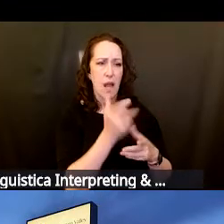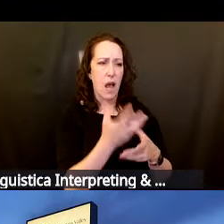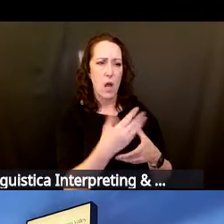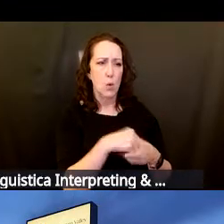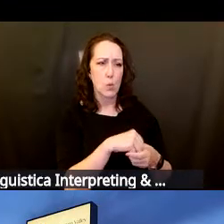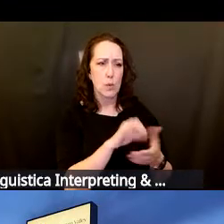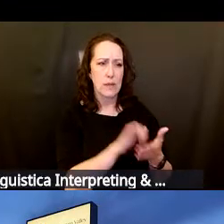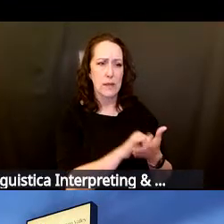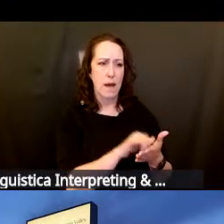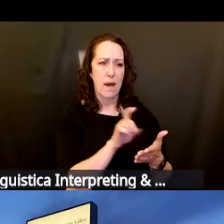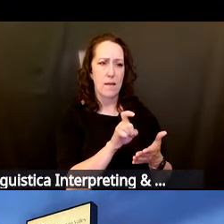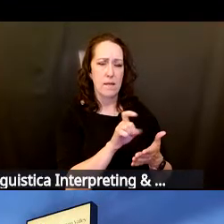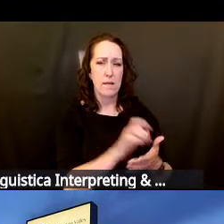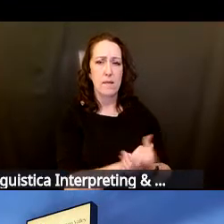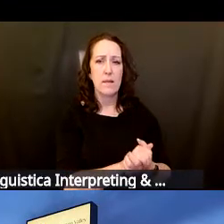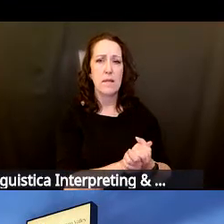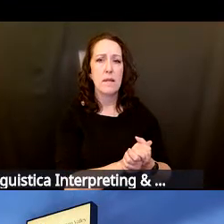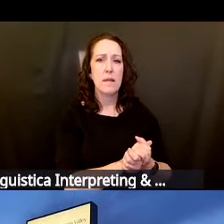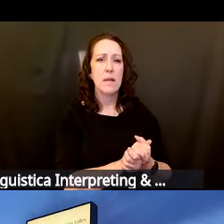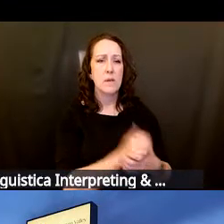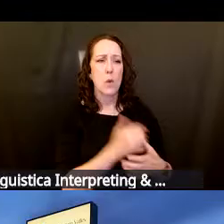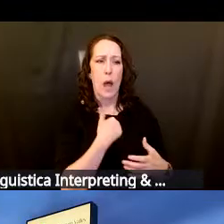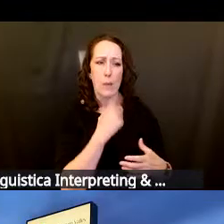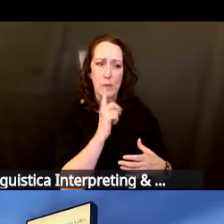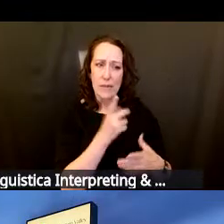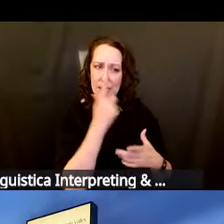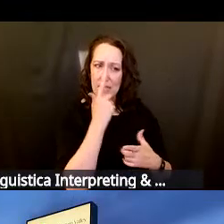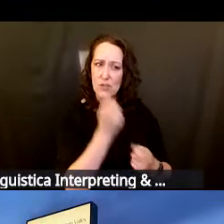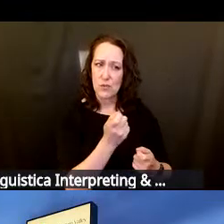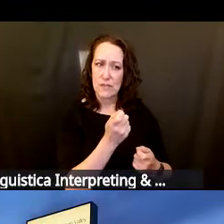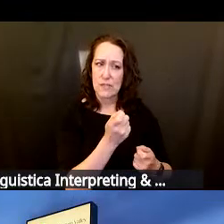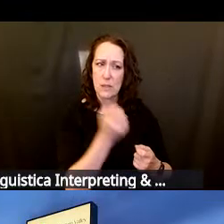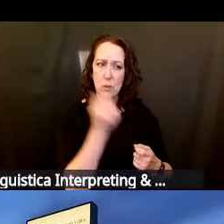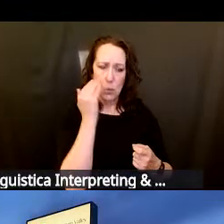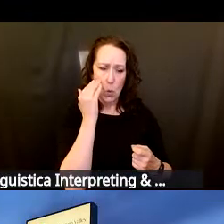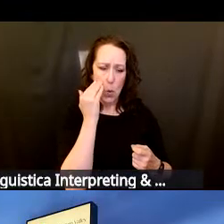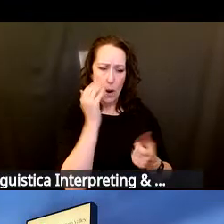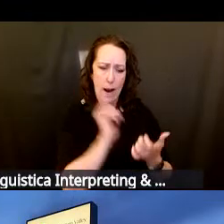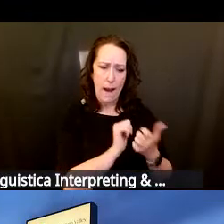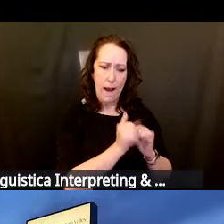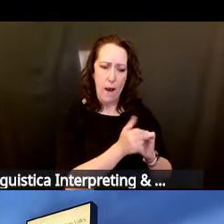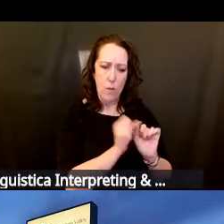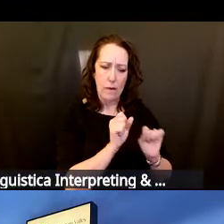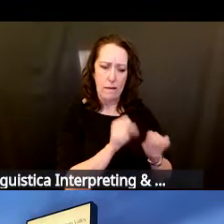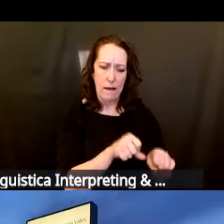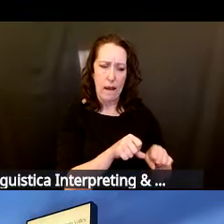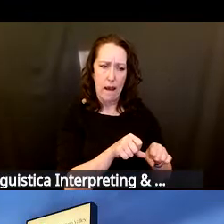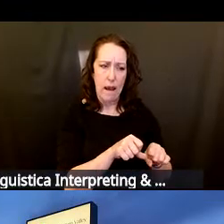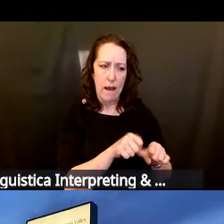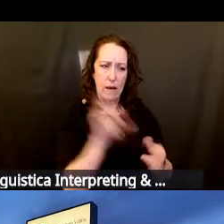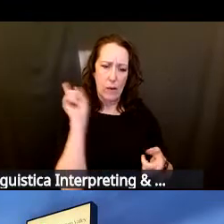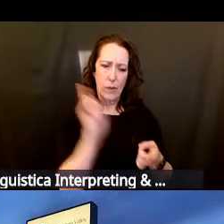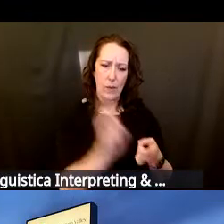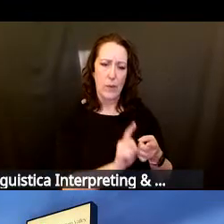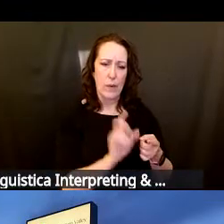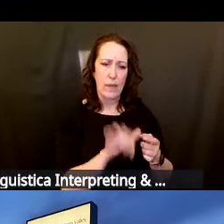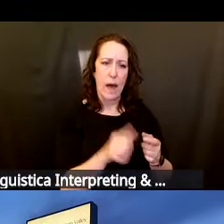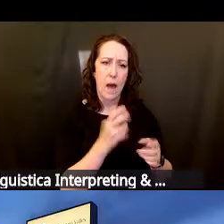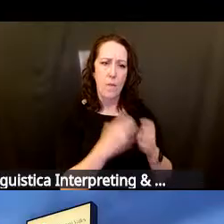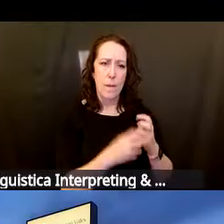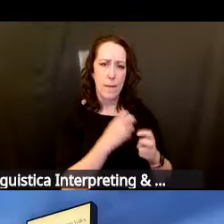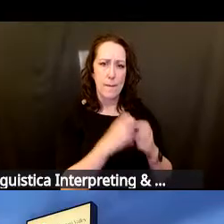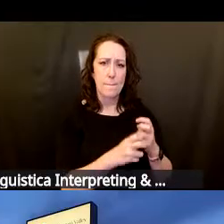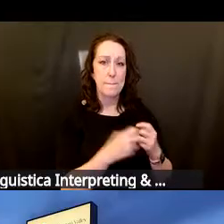that, and so I'm really interested in knowing how we can alleviate that problem, because